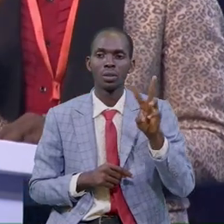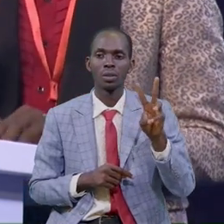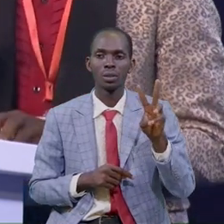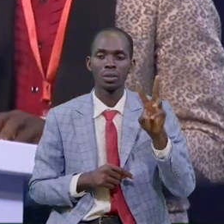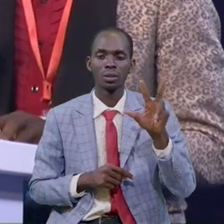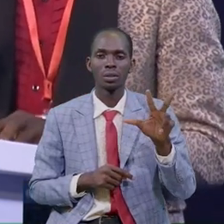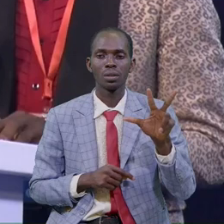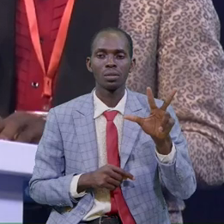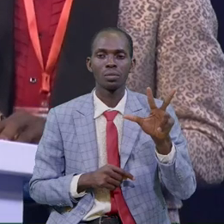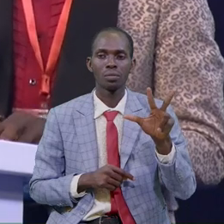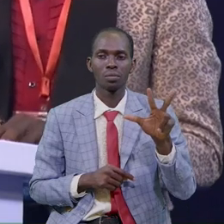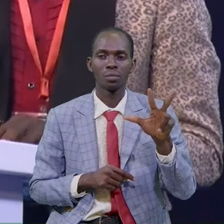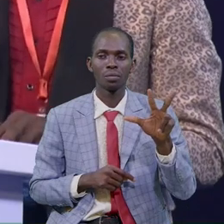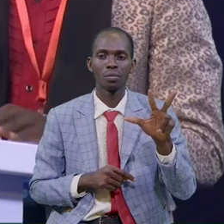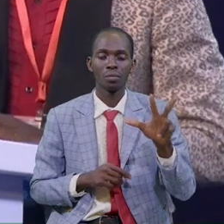5 4 5 4 4 4 4 4 9 2 9 2 6 3 6 3. I repeat the number.